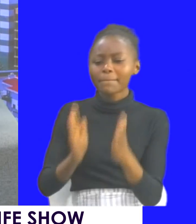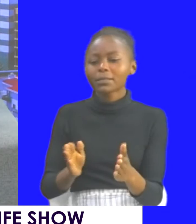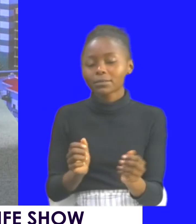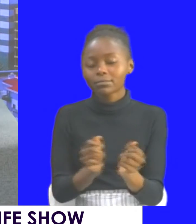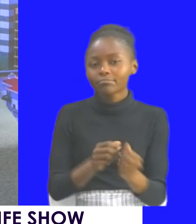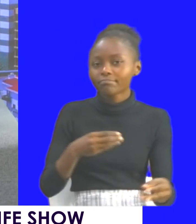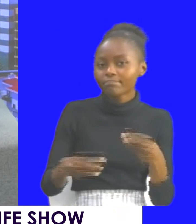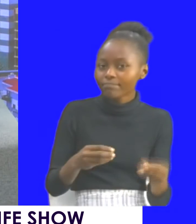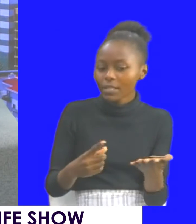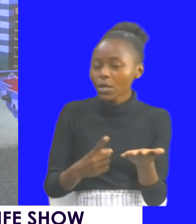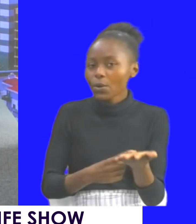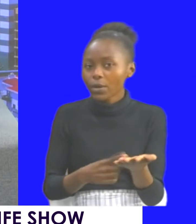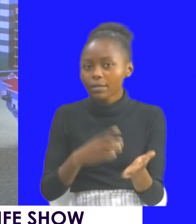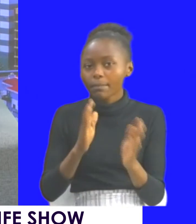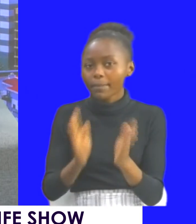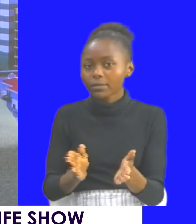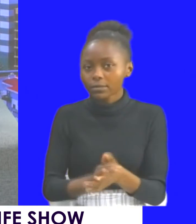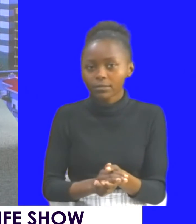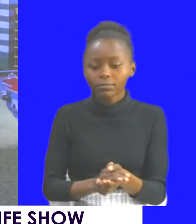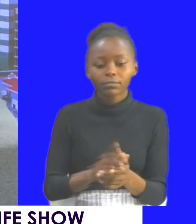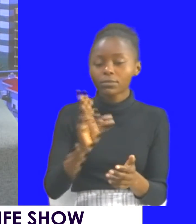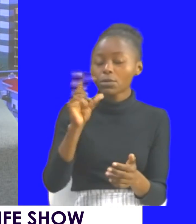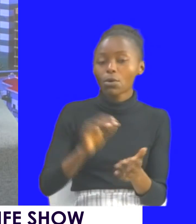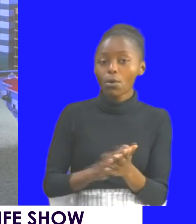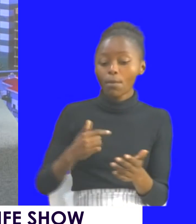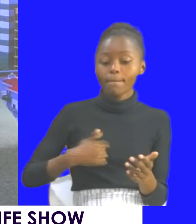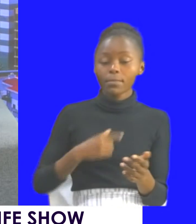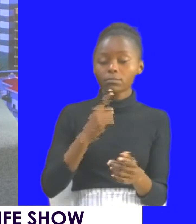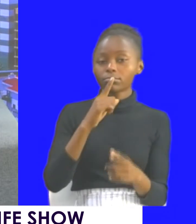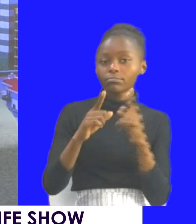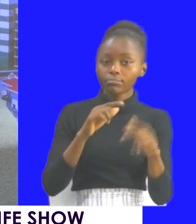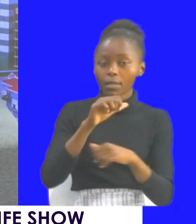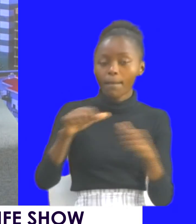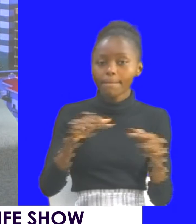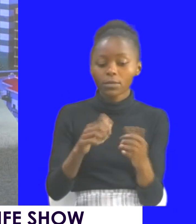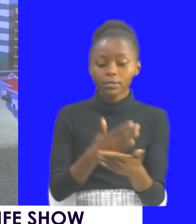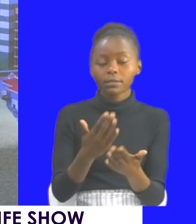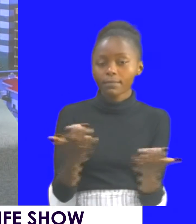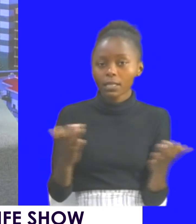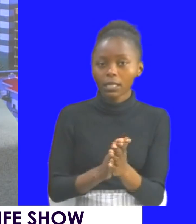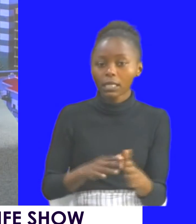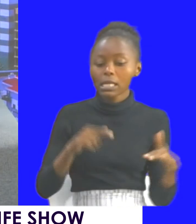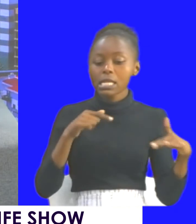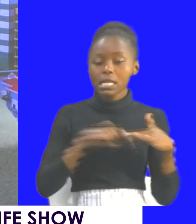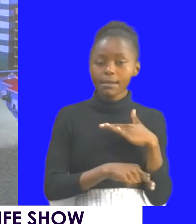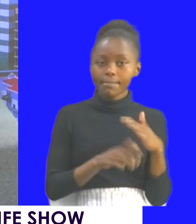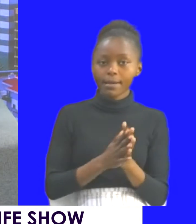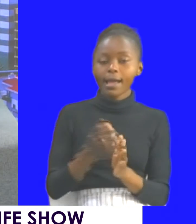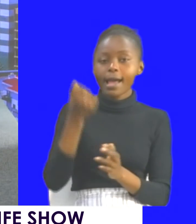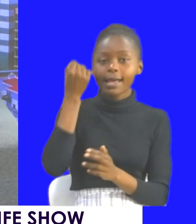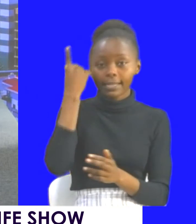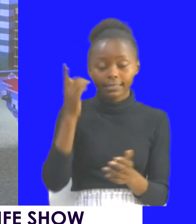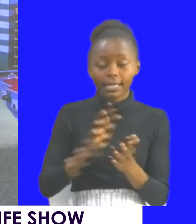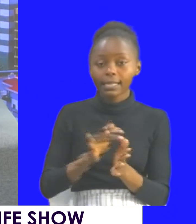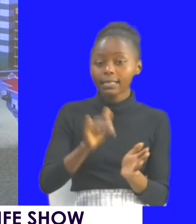white man. No. I'm talking about something deeper. The understanding that none of us is